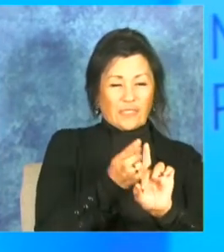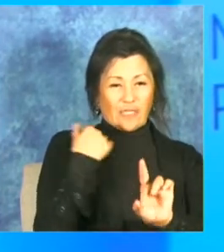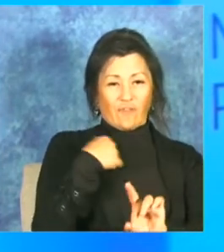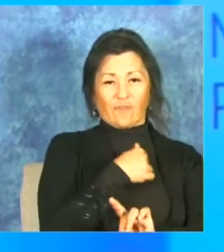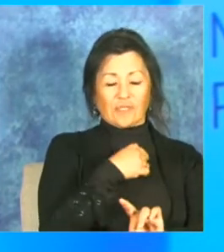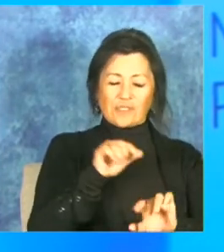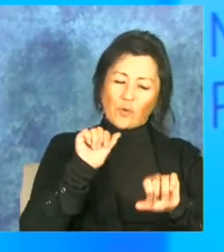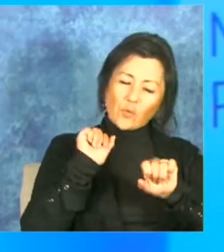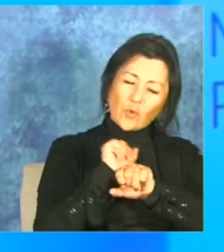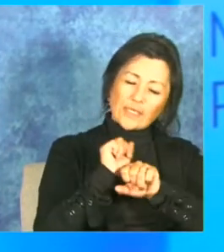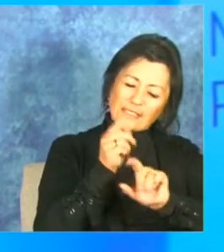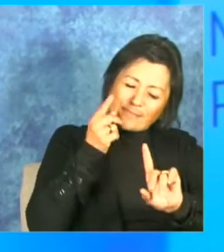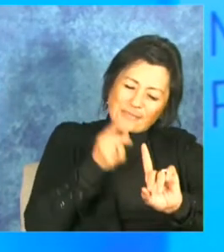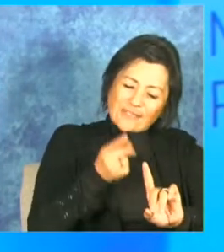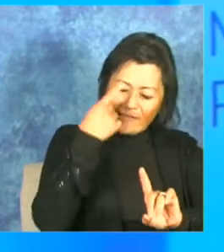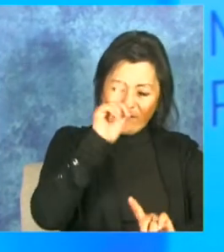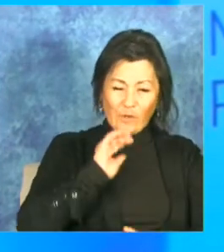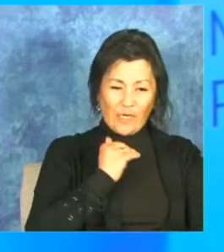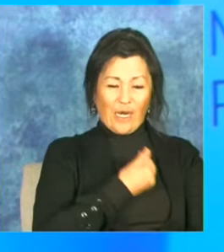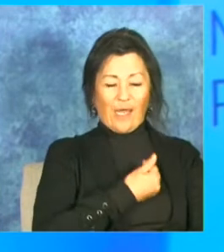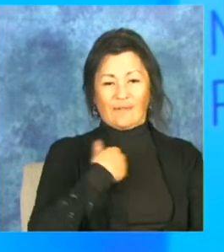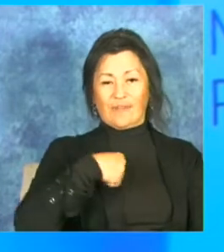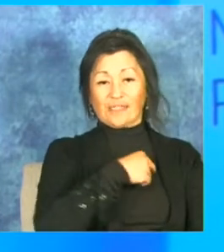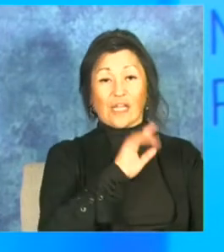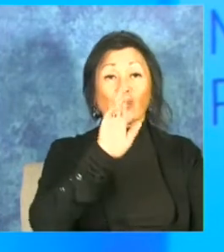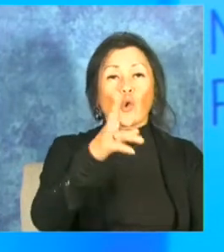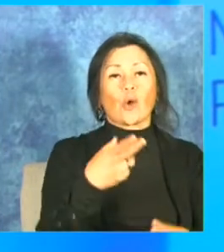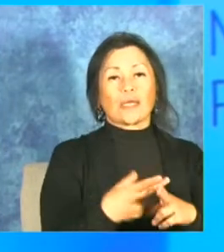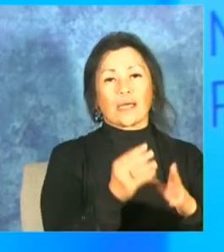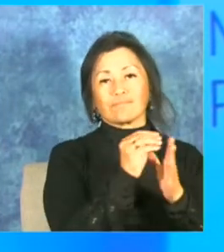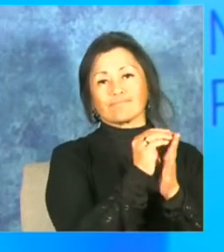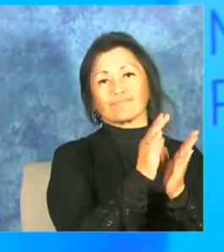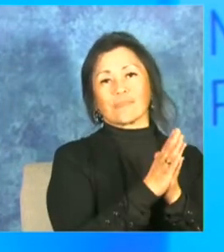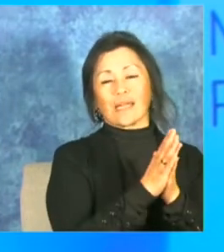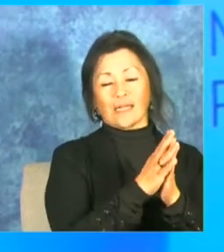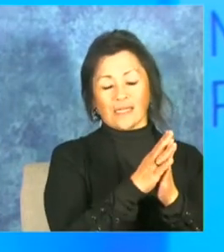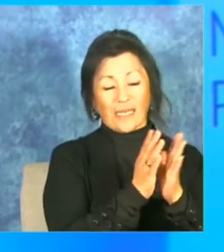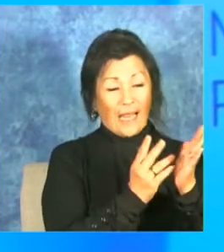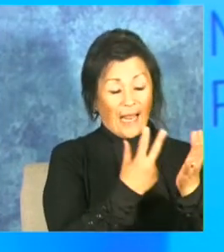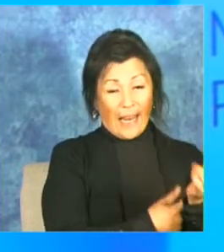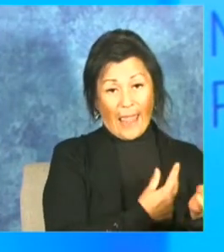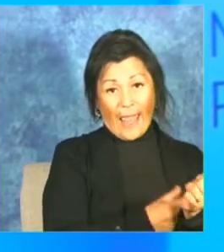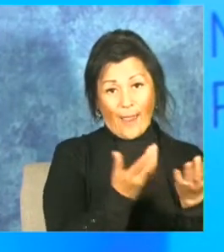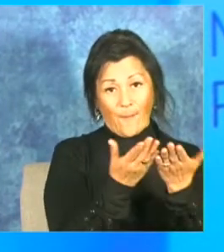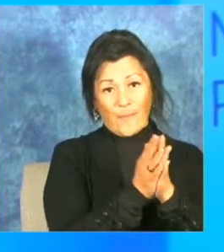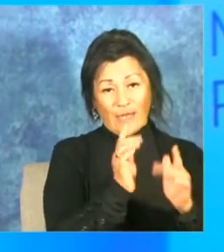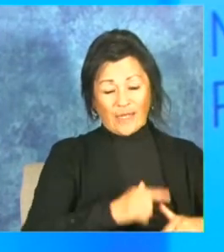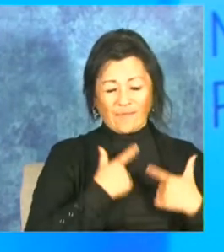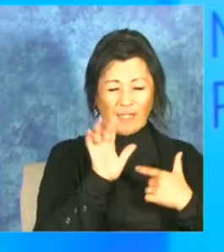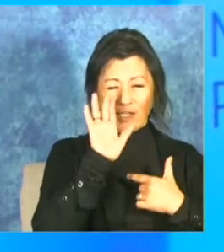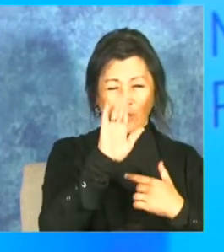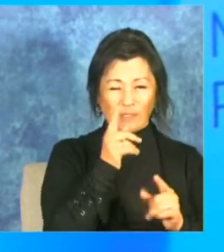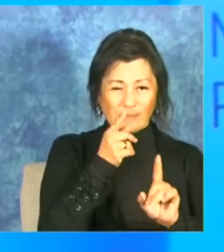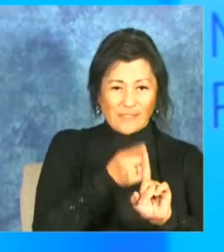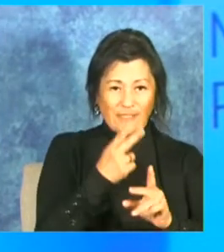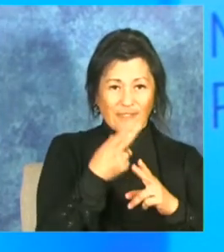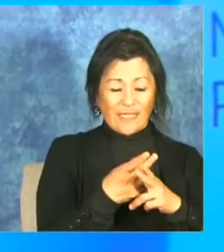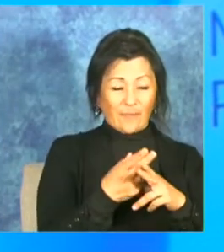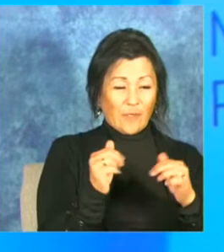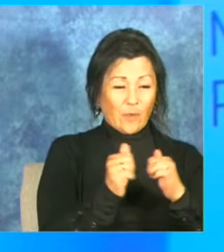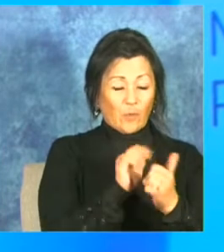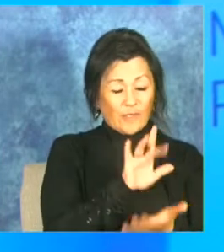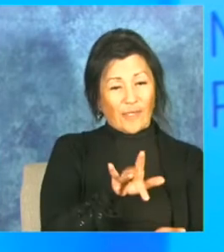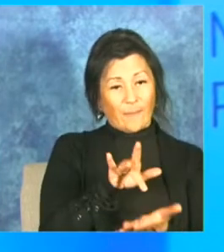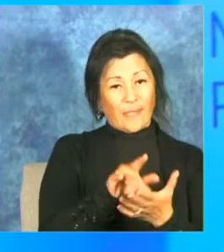us. Your name is written in the Lamb's Book of Life. Your specific name, with that